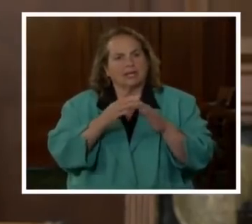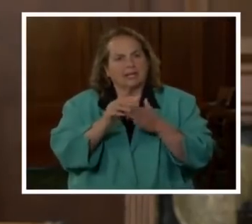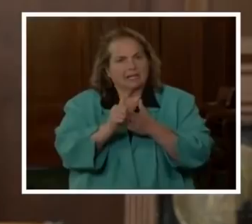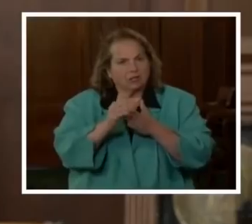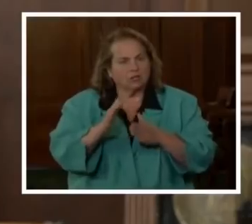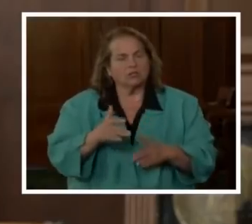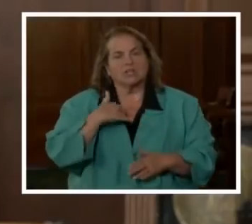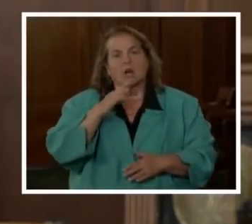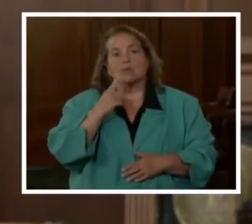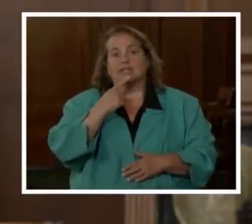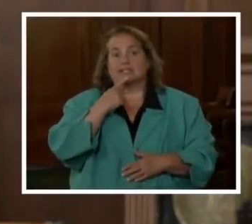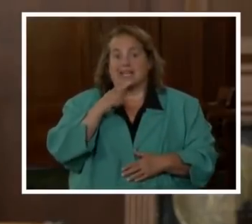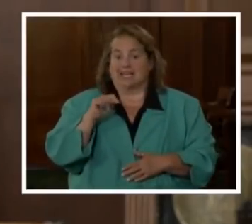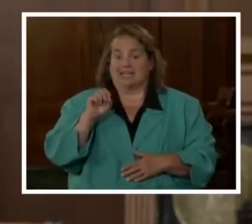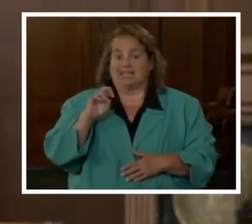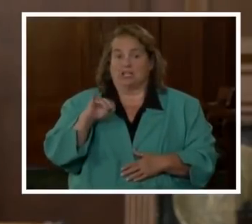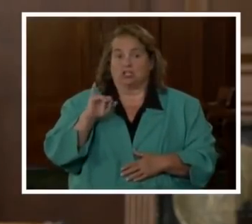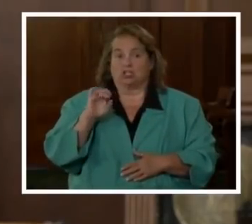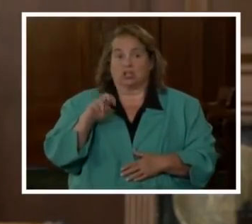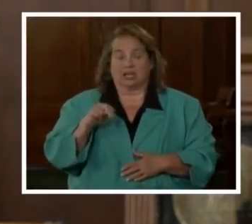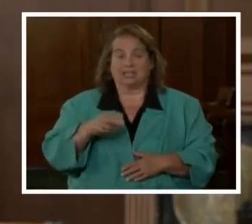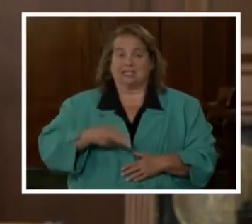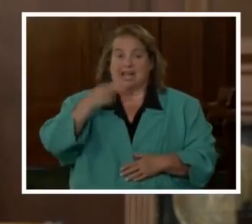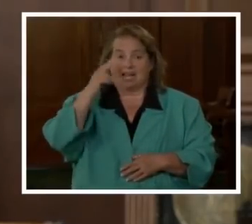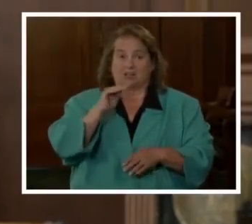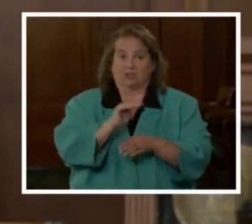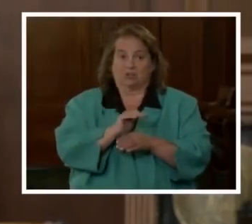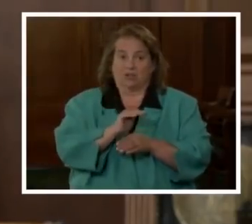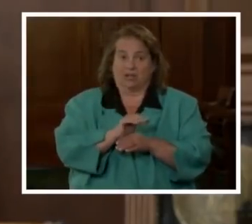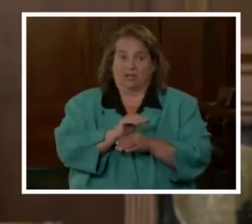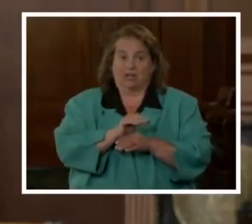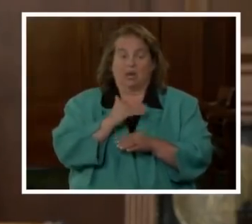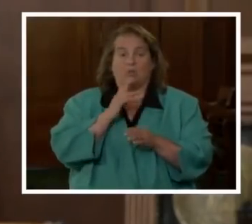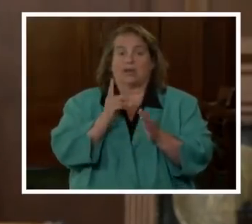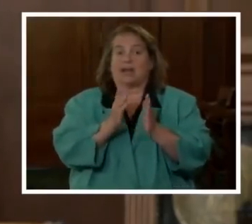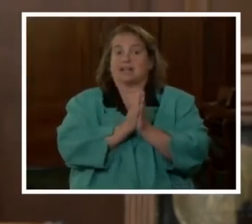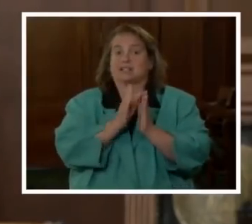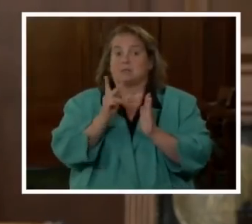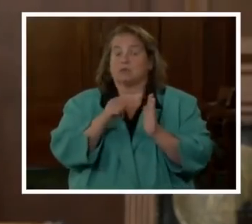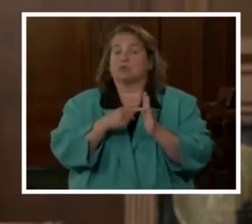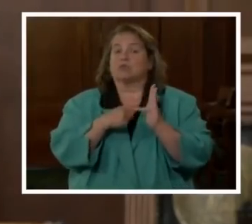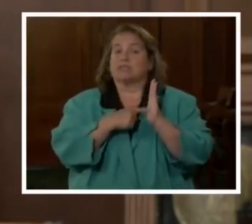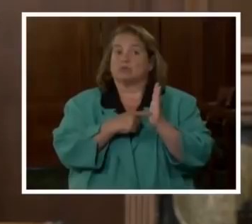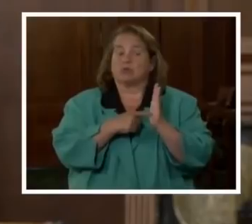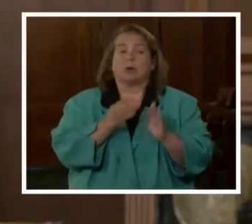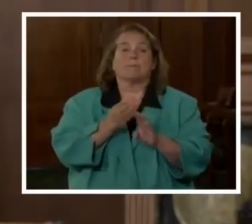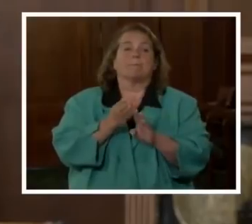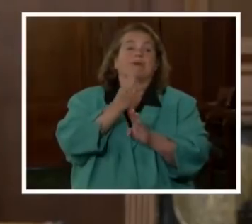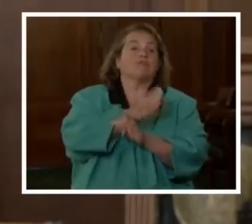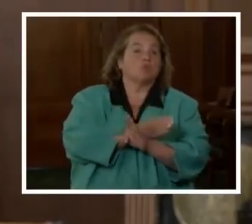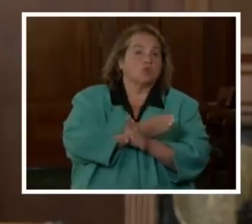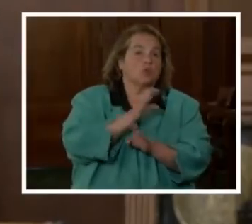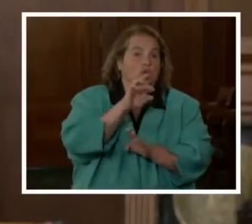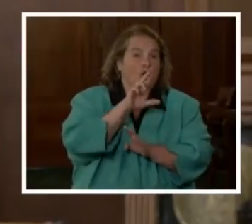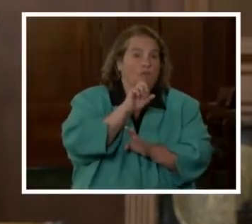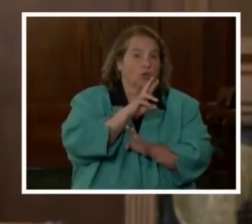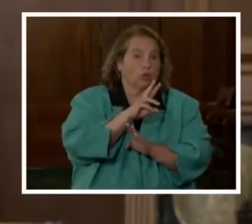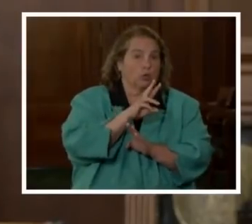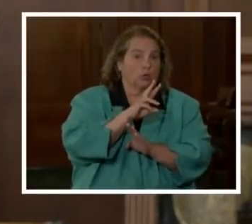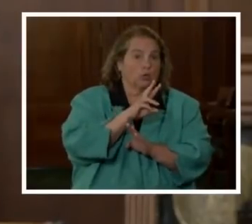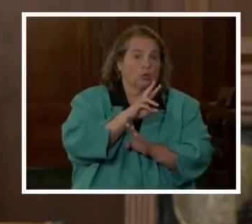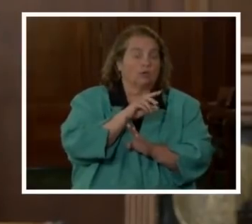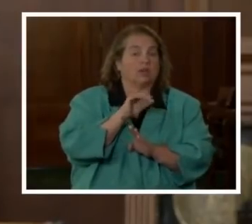would say that with tensions high tonight, I'd ask people to demonstrate before the curfew. And if they're